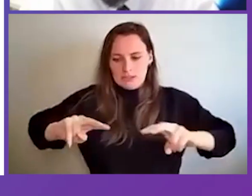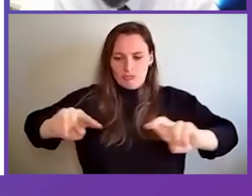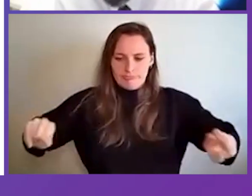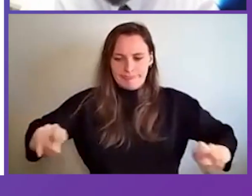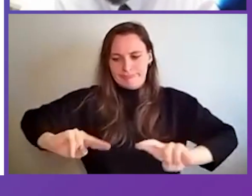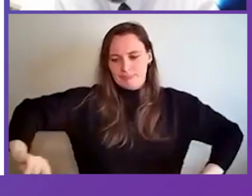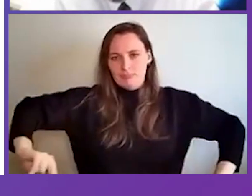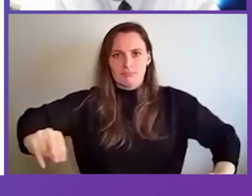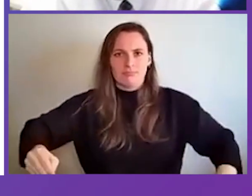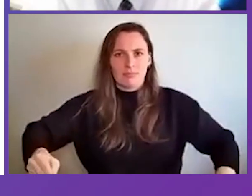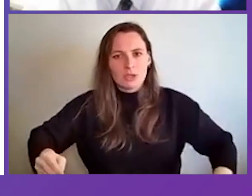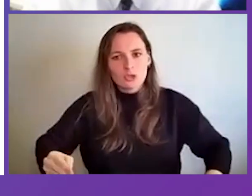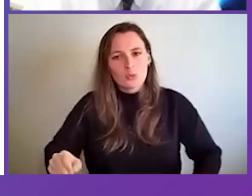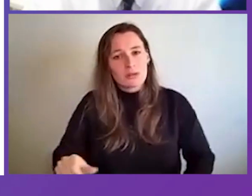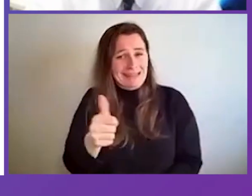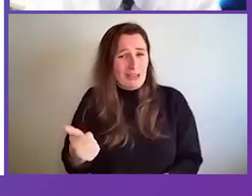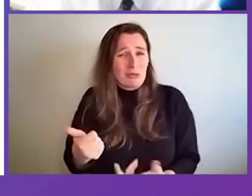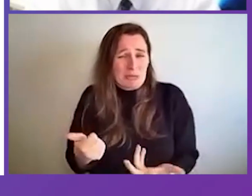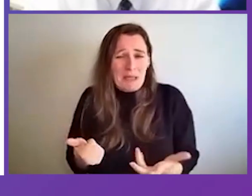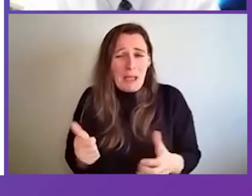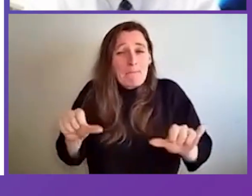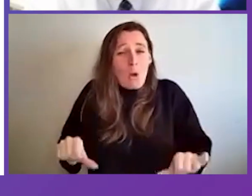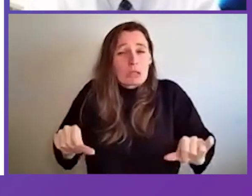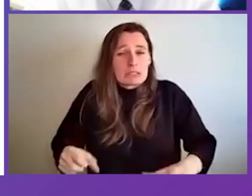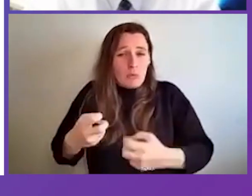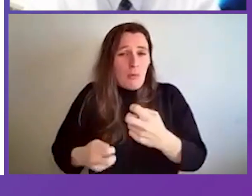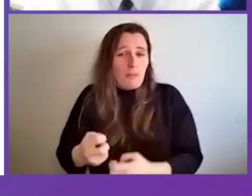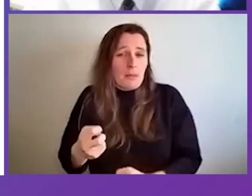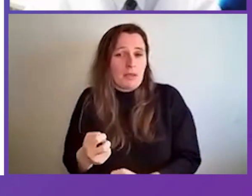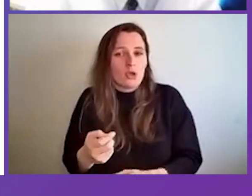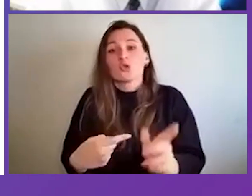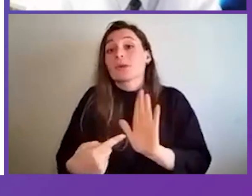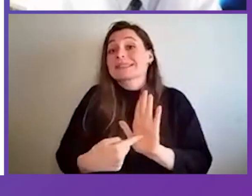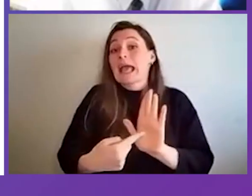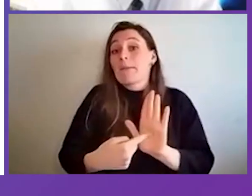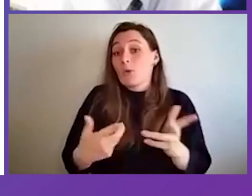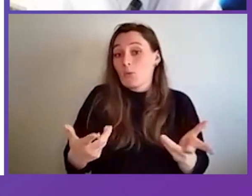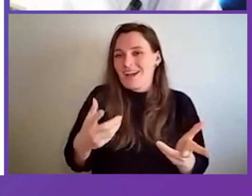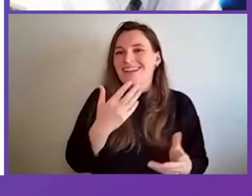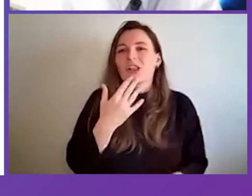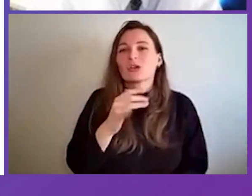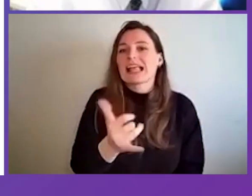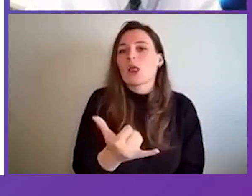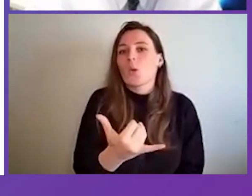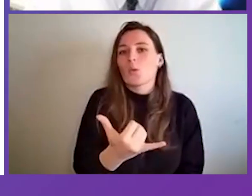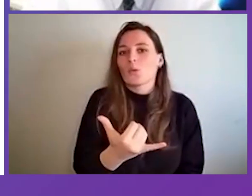potential issue. This is an example of the yellow strap you see here.